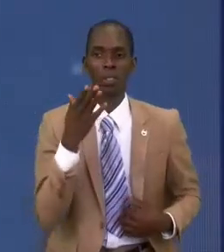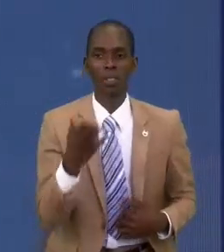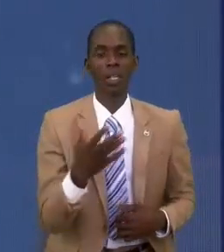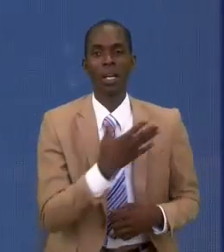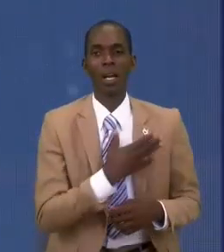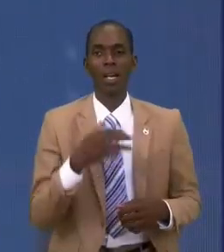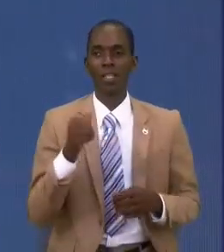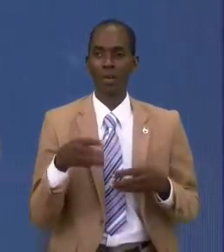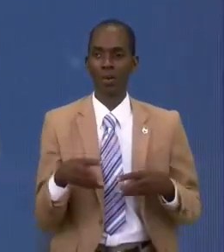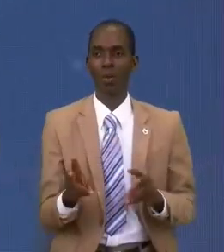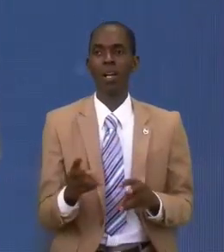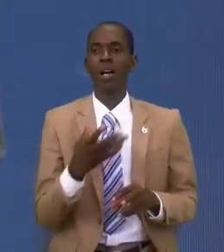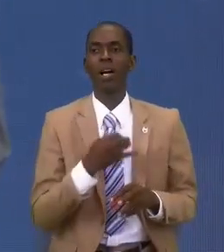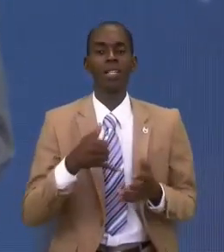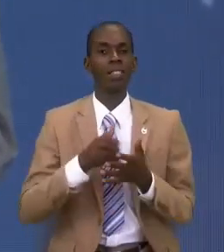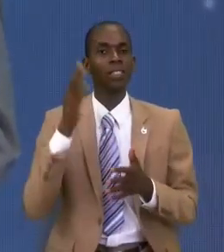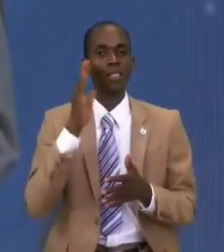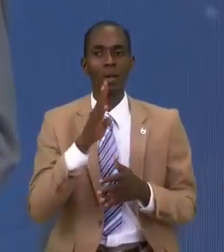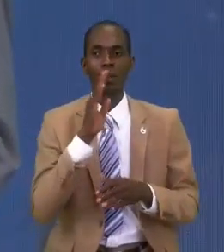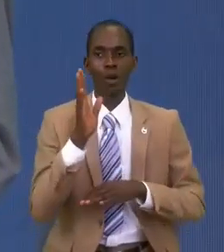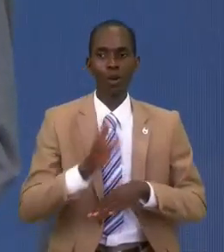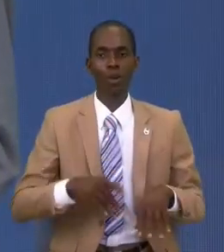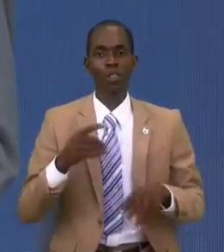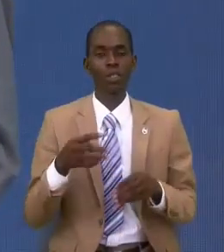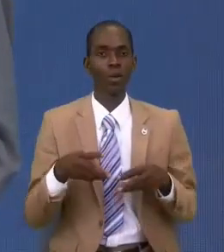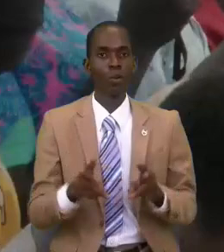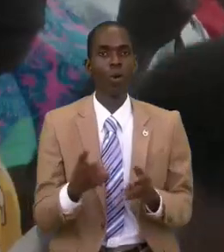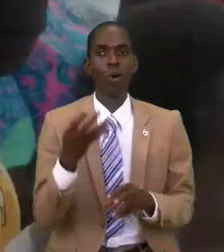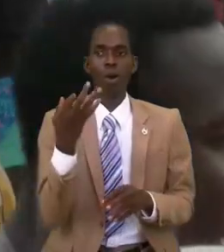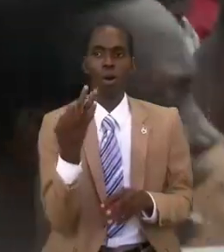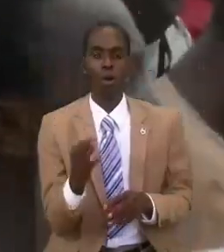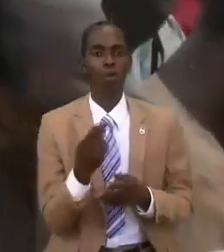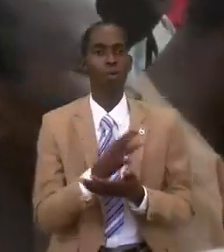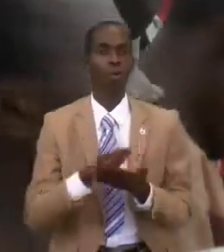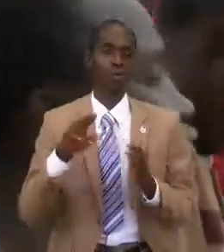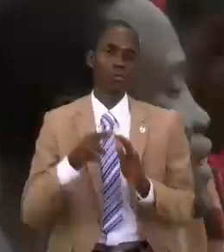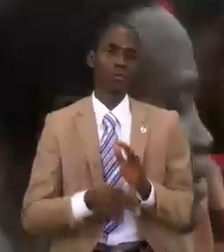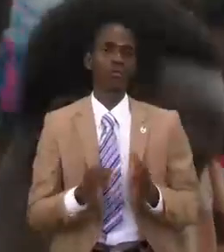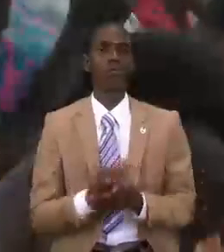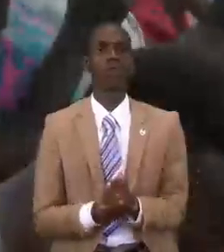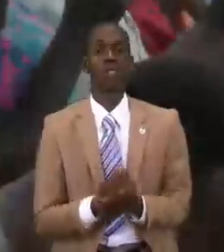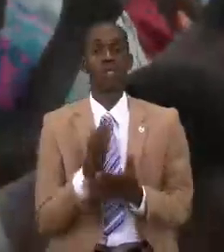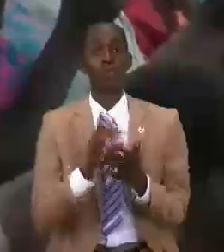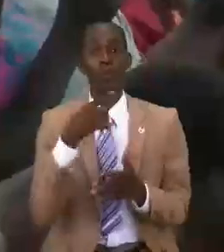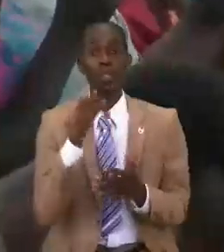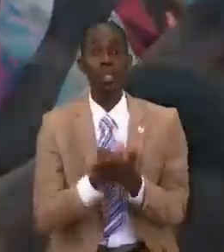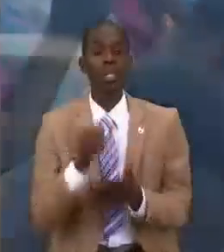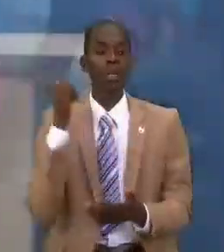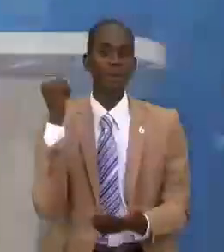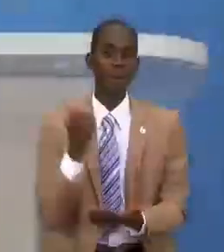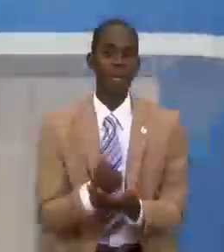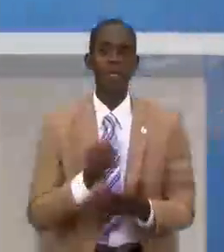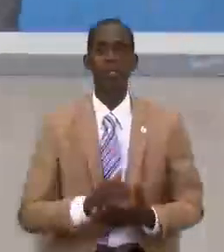way of holiness. Somebody say amen. Amen. The way that leads to